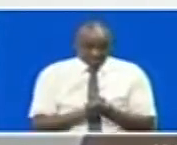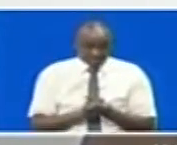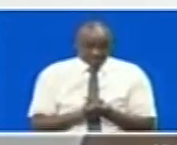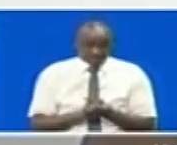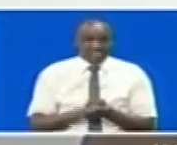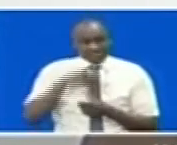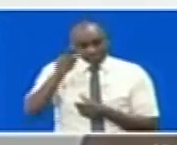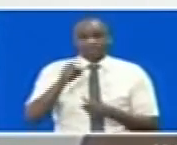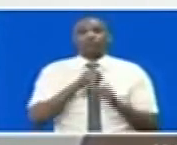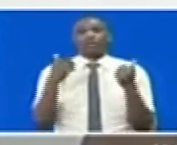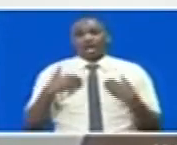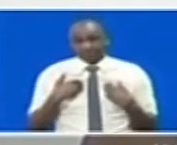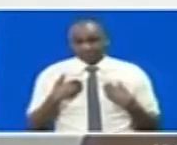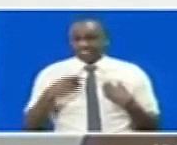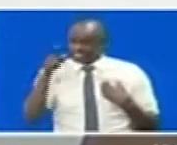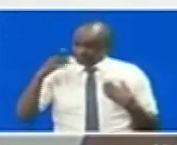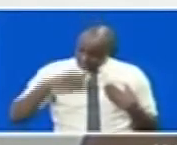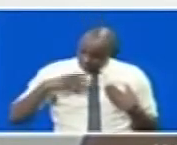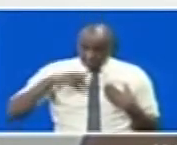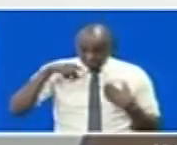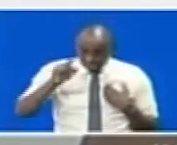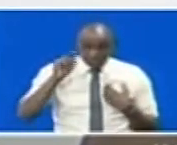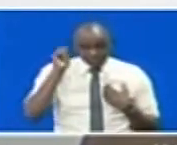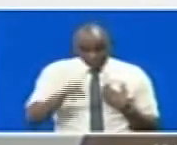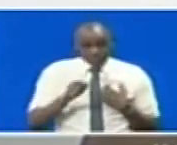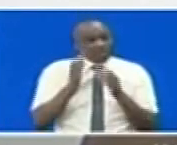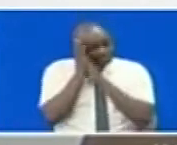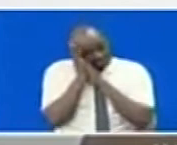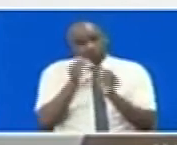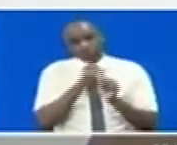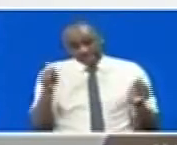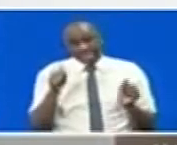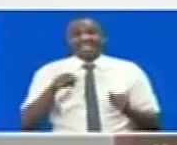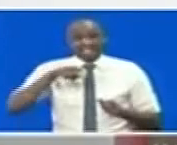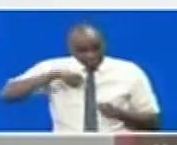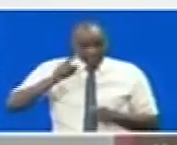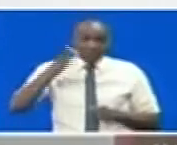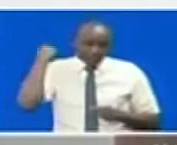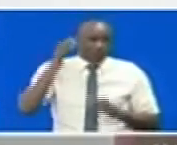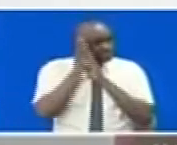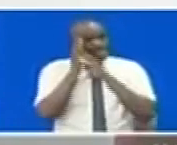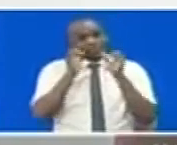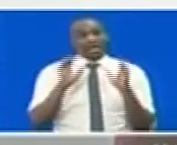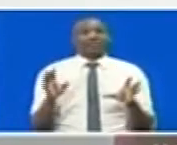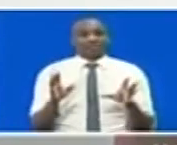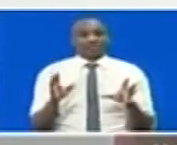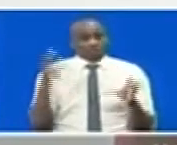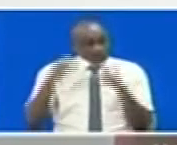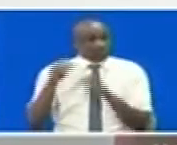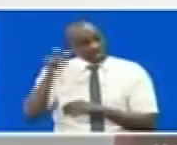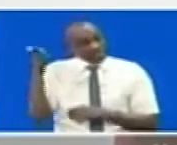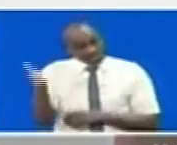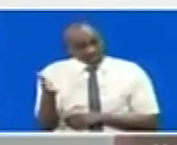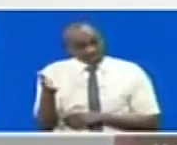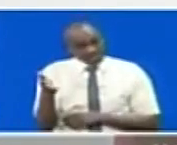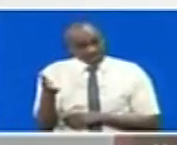a fact. Those people can sleep today. They were not sleeping then. If that is